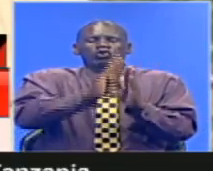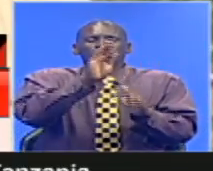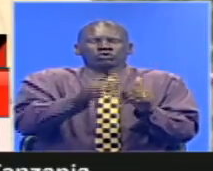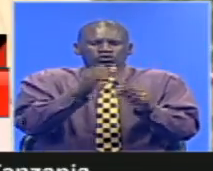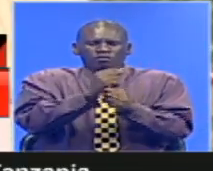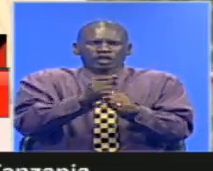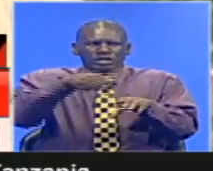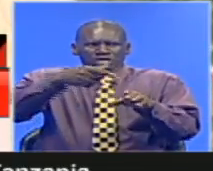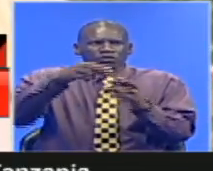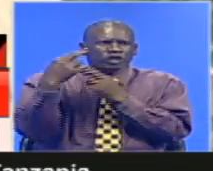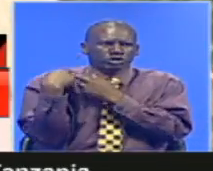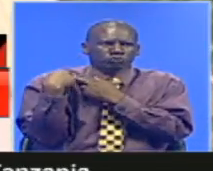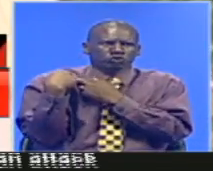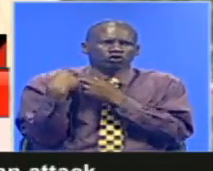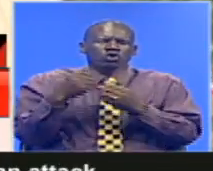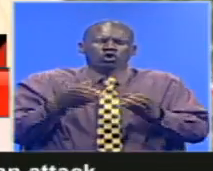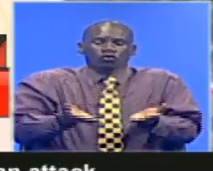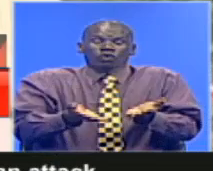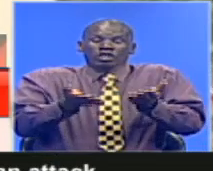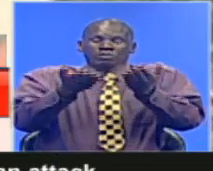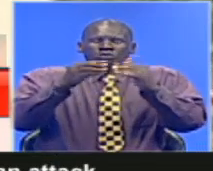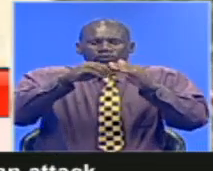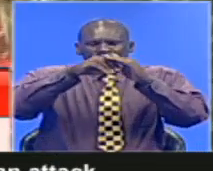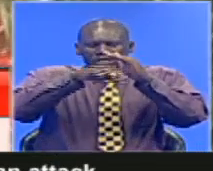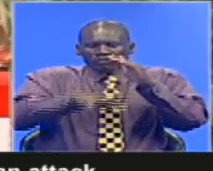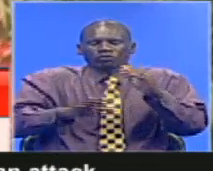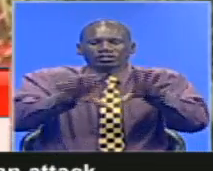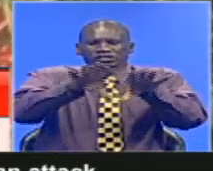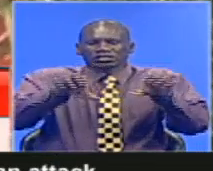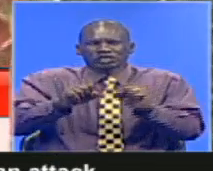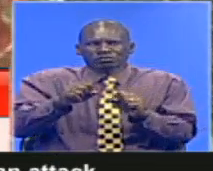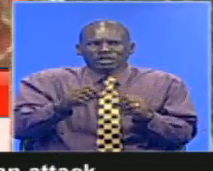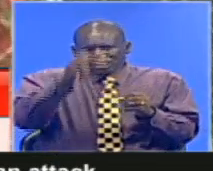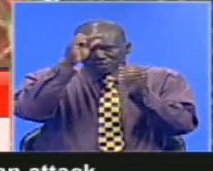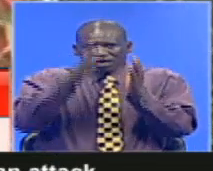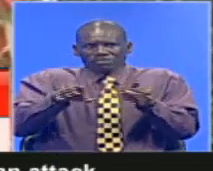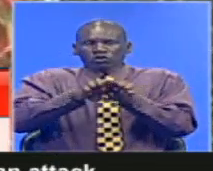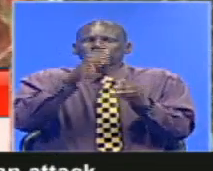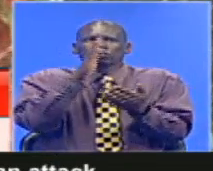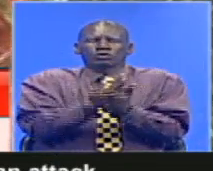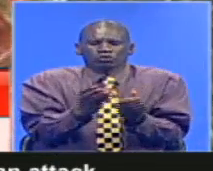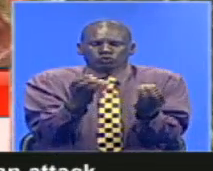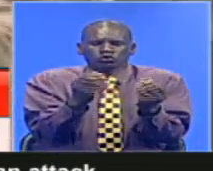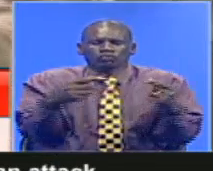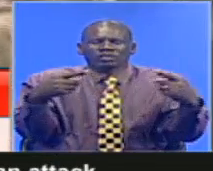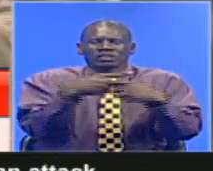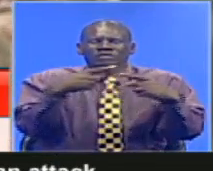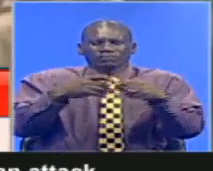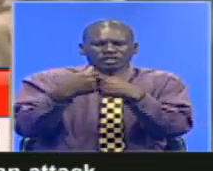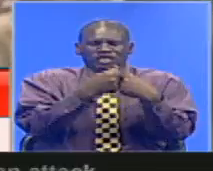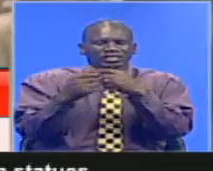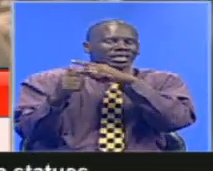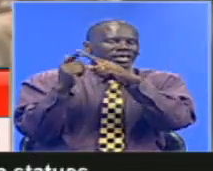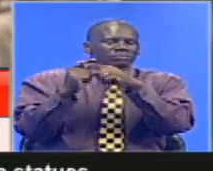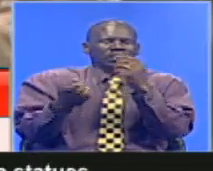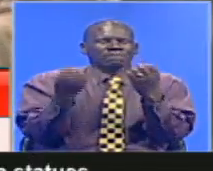duty of perfecting our devolved system. The governor has also promised to address various challenges facing tea farmers